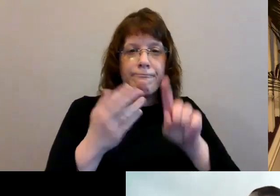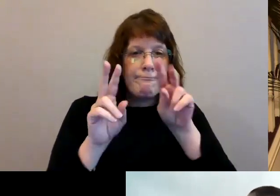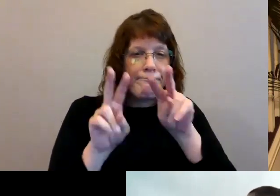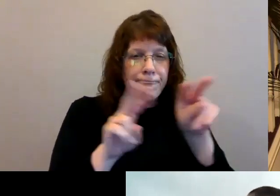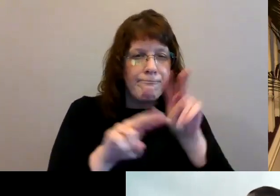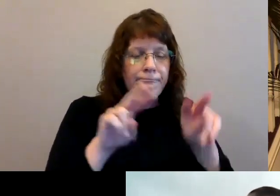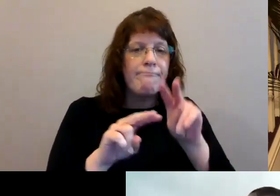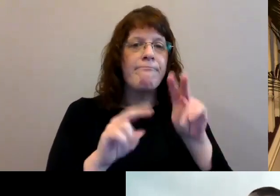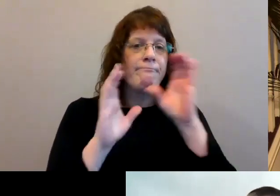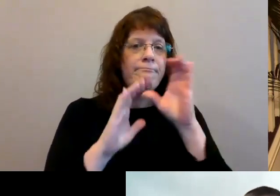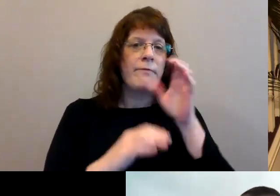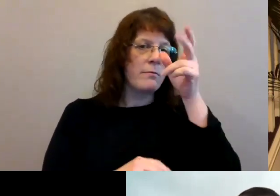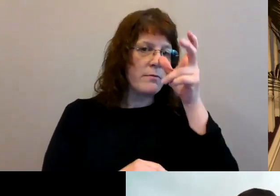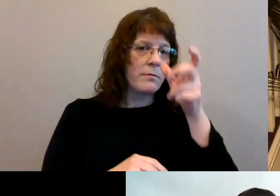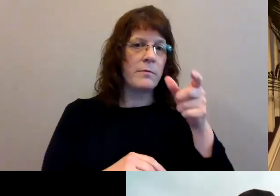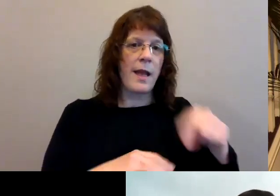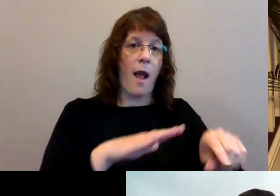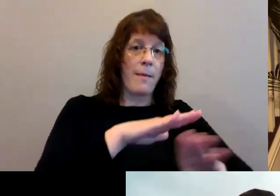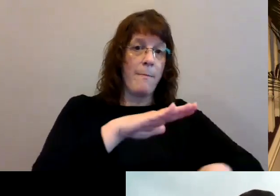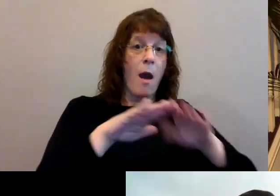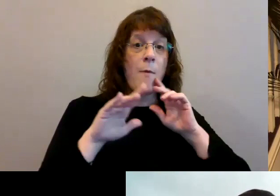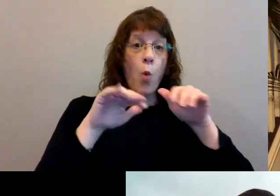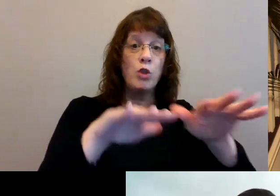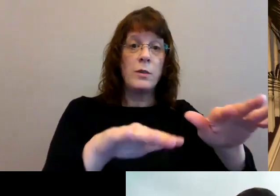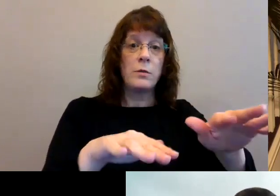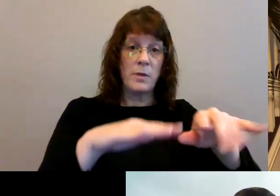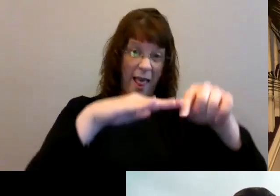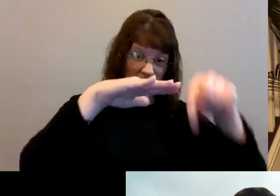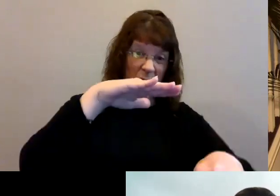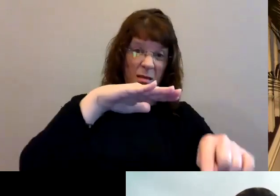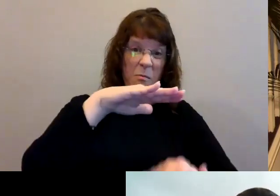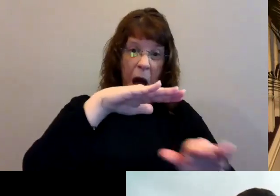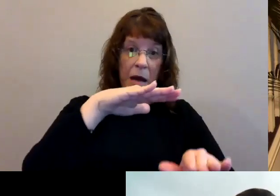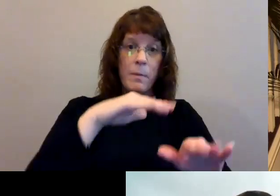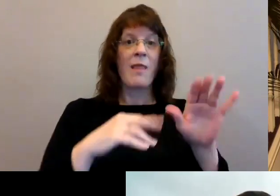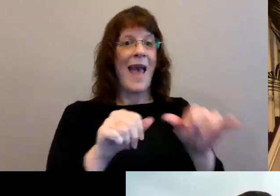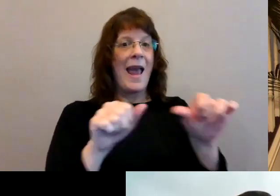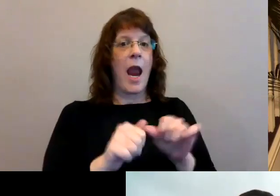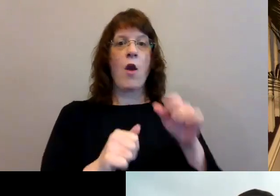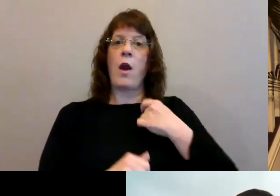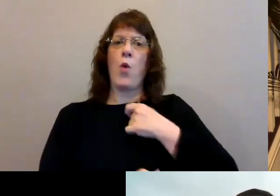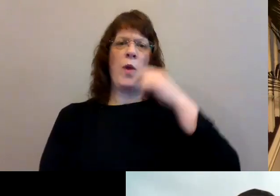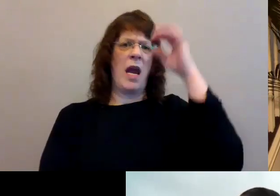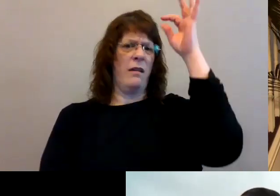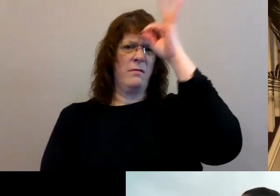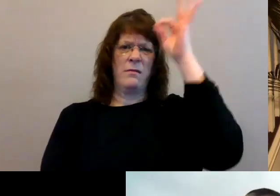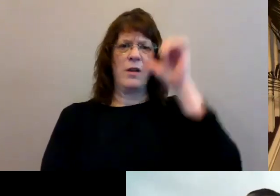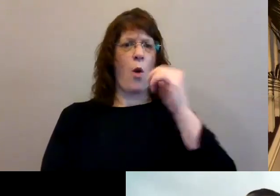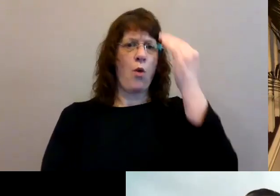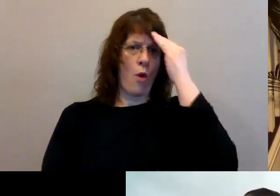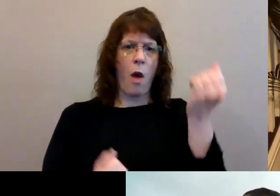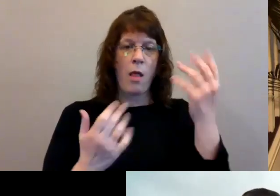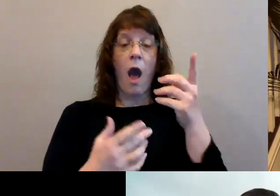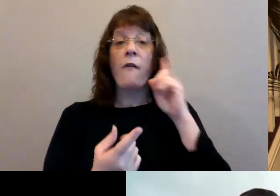discovering invertebrates that are at the bottom of the ocean. And so this is an area that we know very, very little. So for example, you were